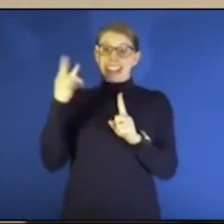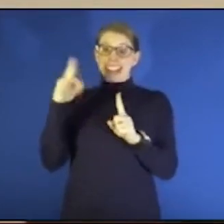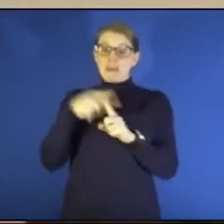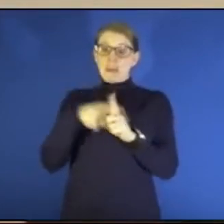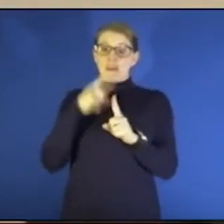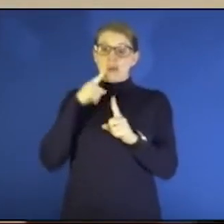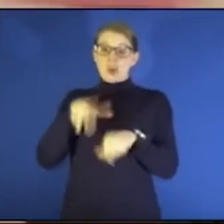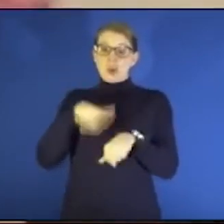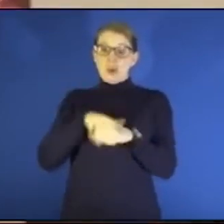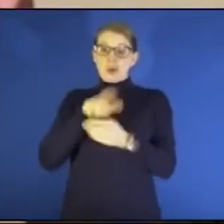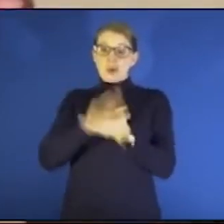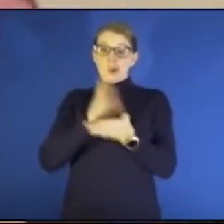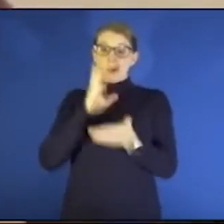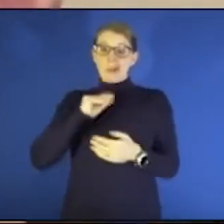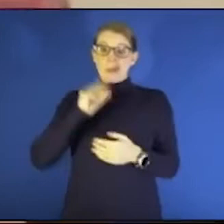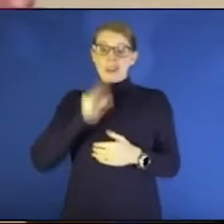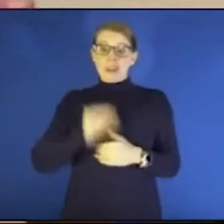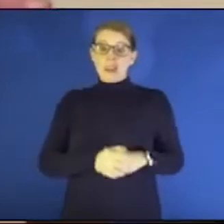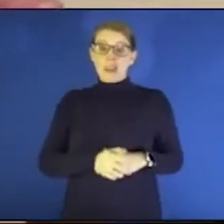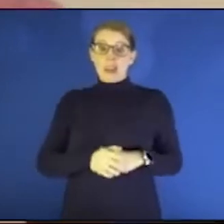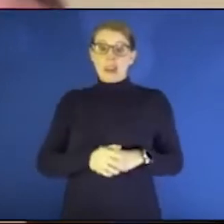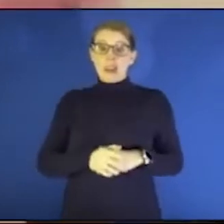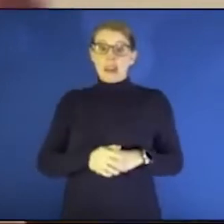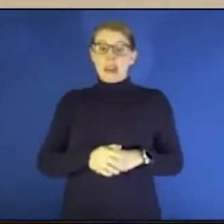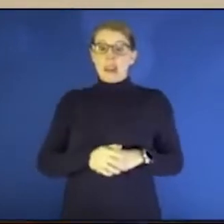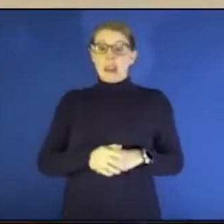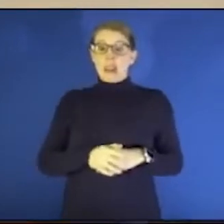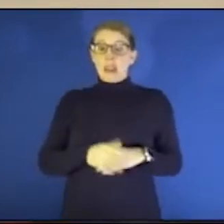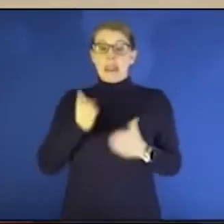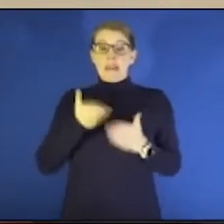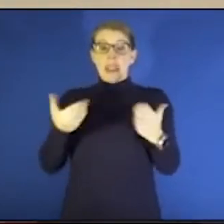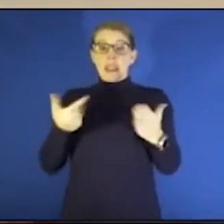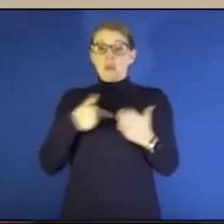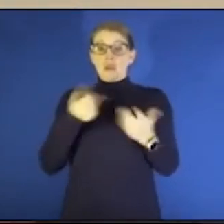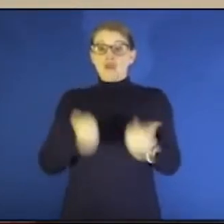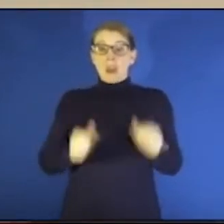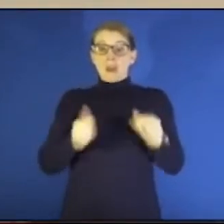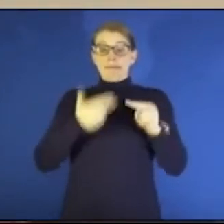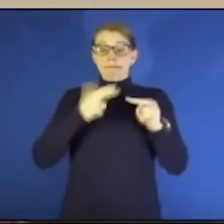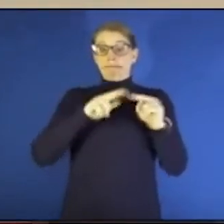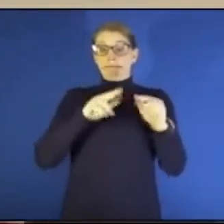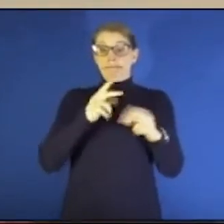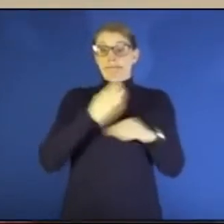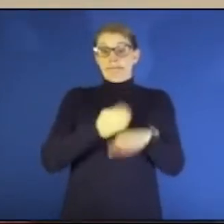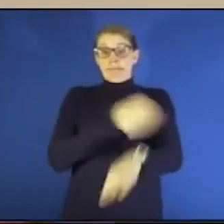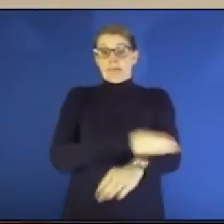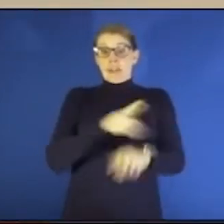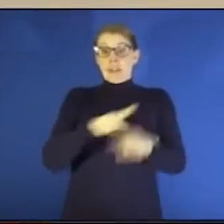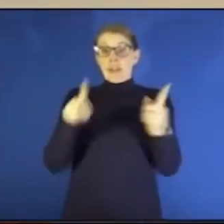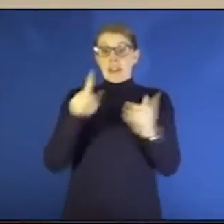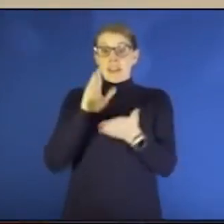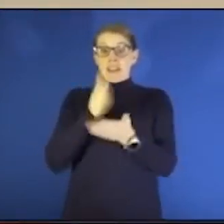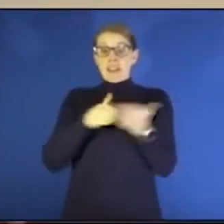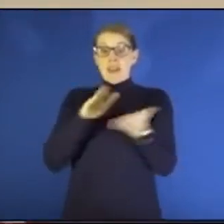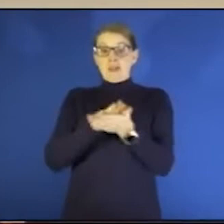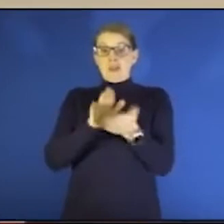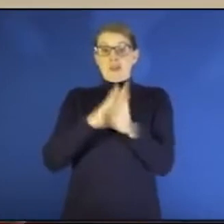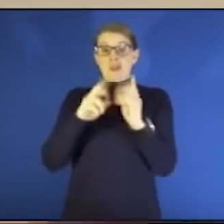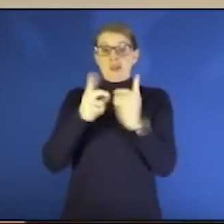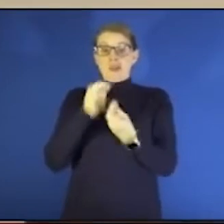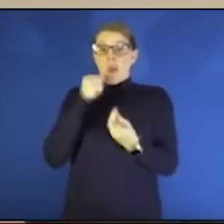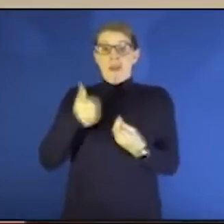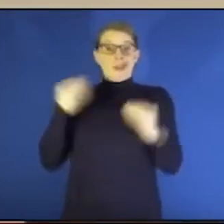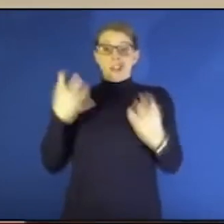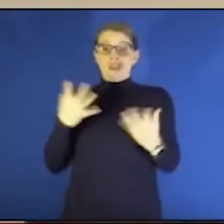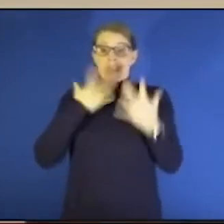experience. And even now we're seeing with the recent outbreak, everyone wants to get the kids in school, but some school districts you don't have teachers. And